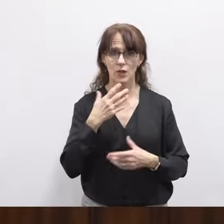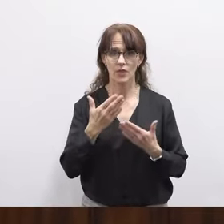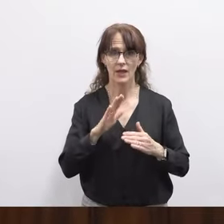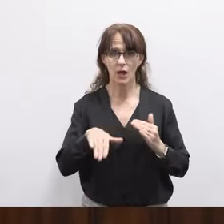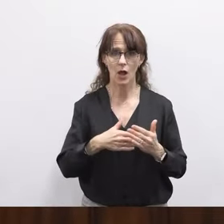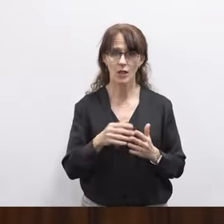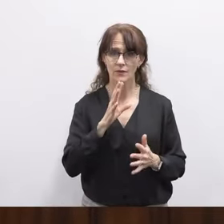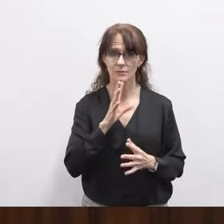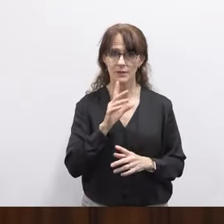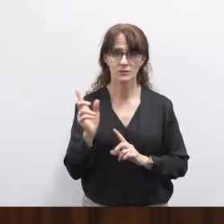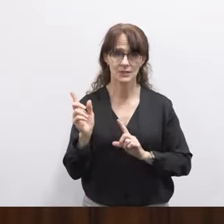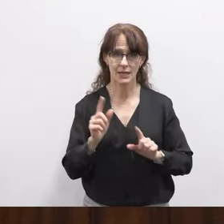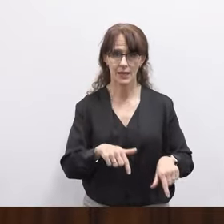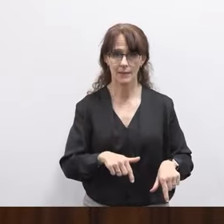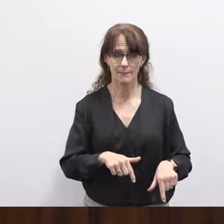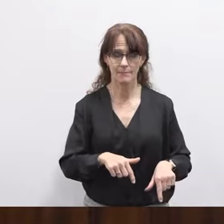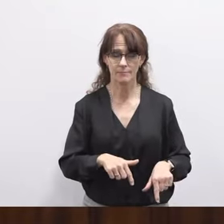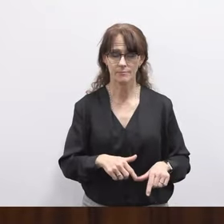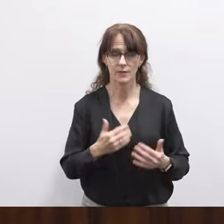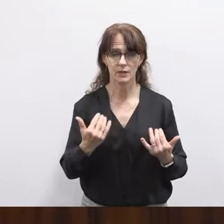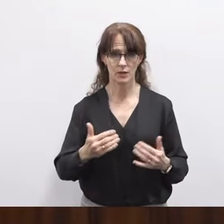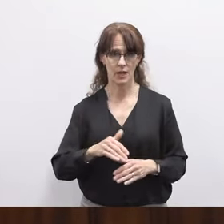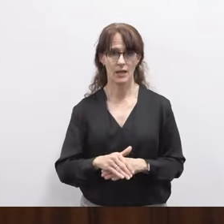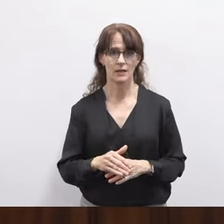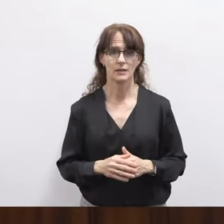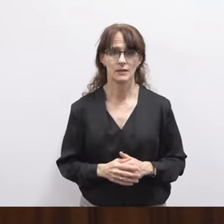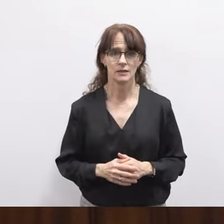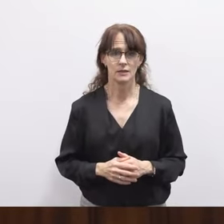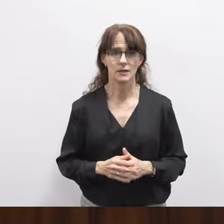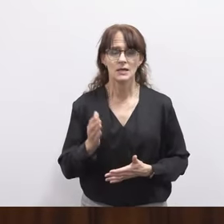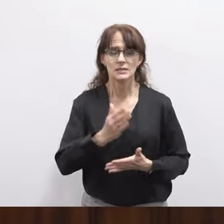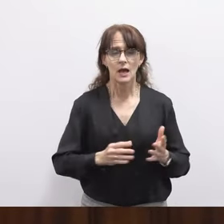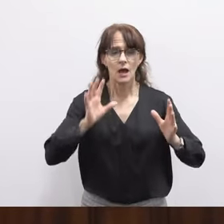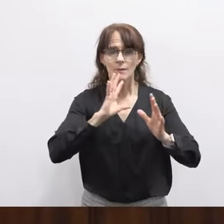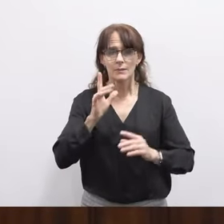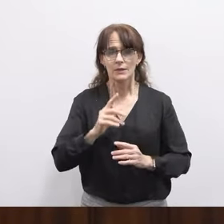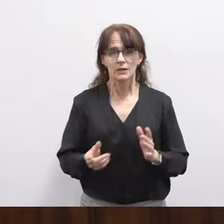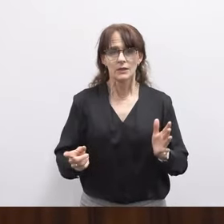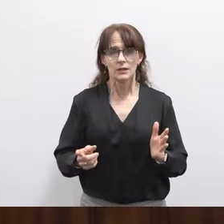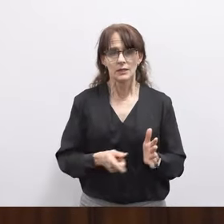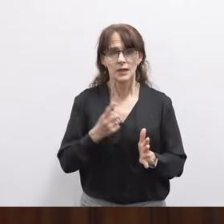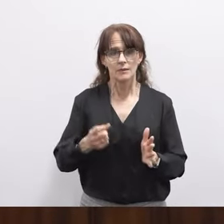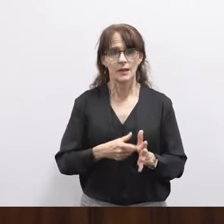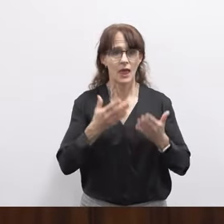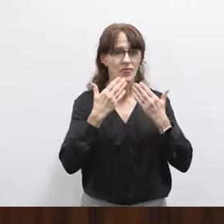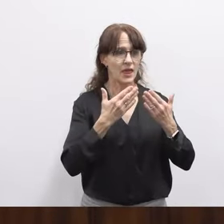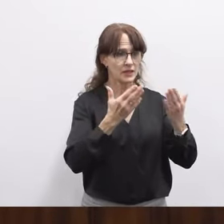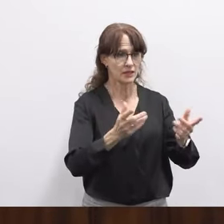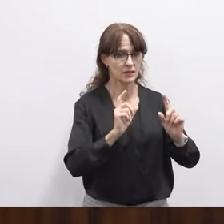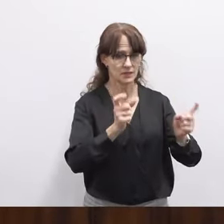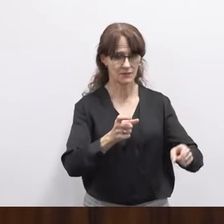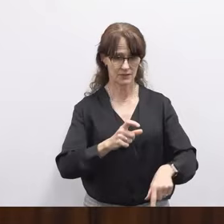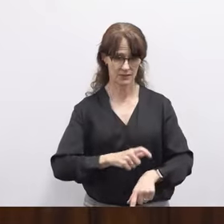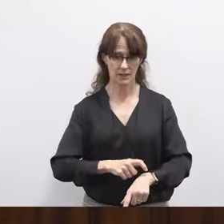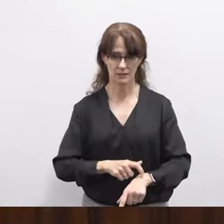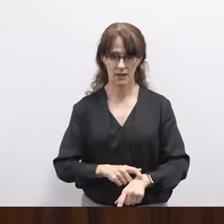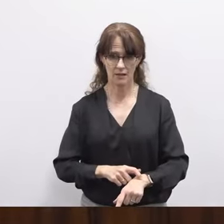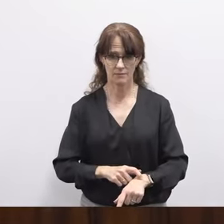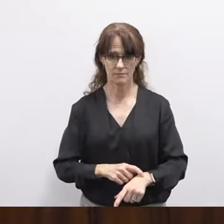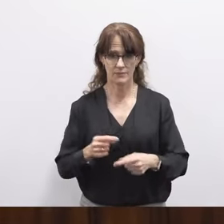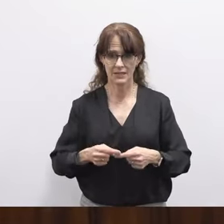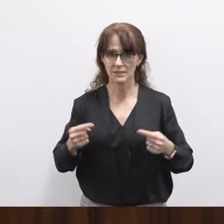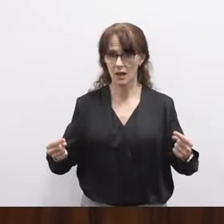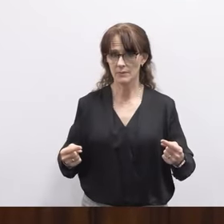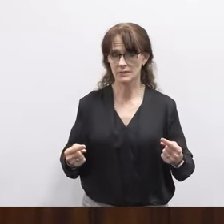of our speakers that came out tonight. A few of our speakers from time to time thank us for giving them the time. It's the